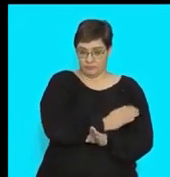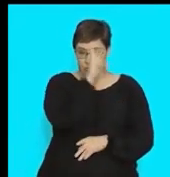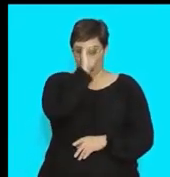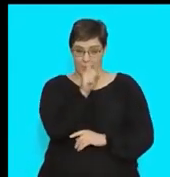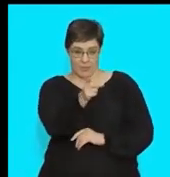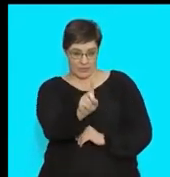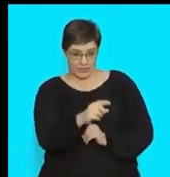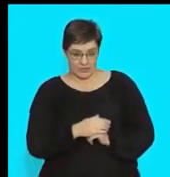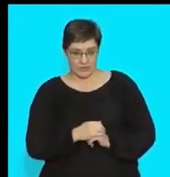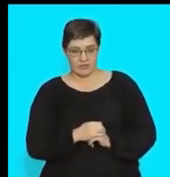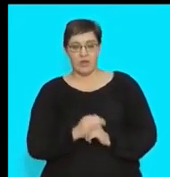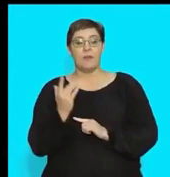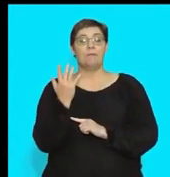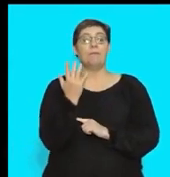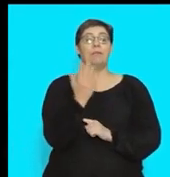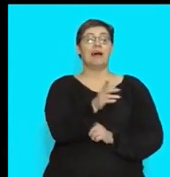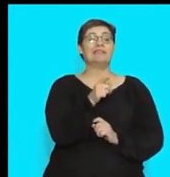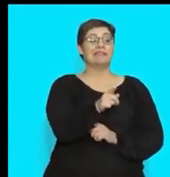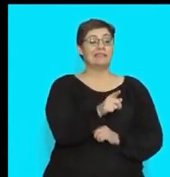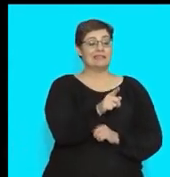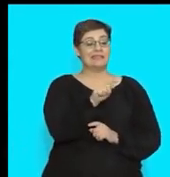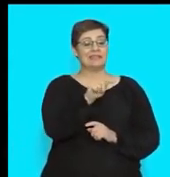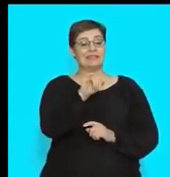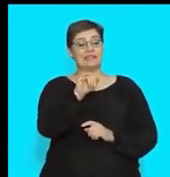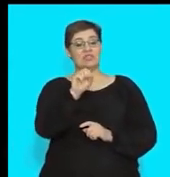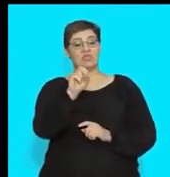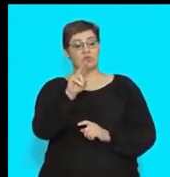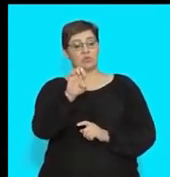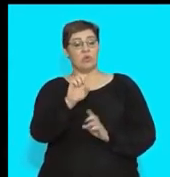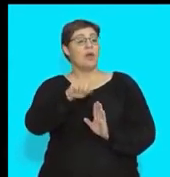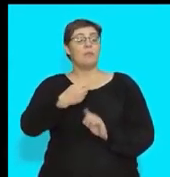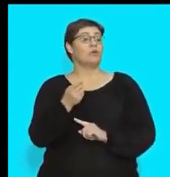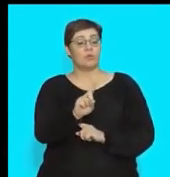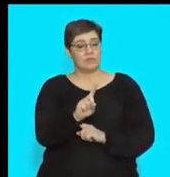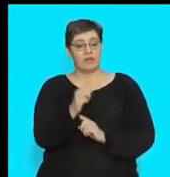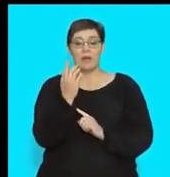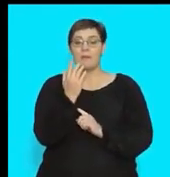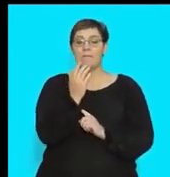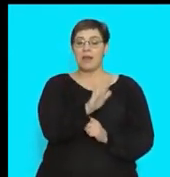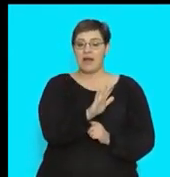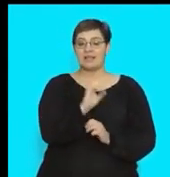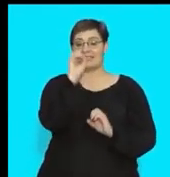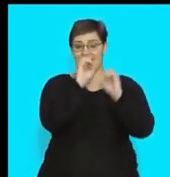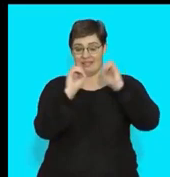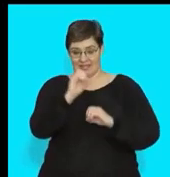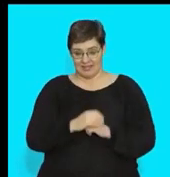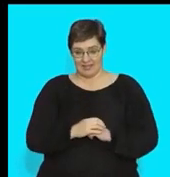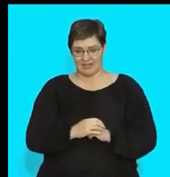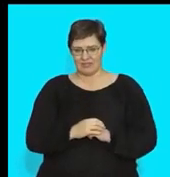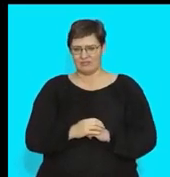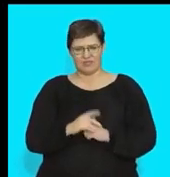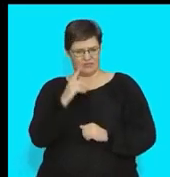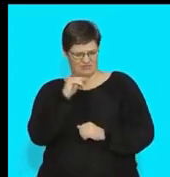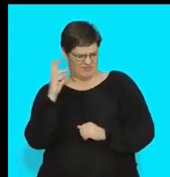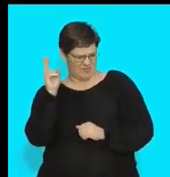thing. Plant tissue is all about a plant cell. I know that sounds so